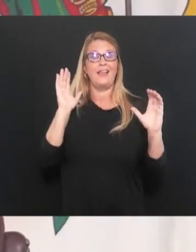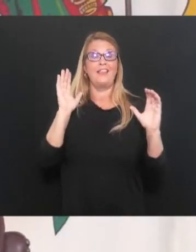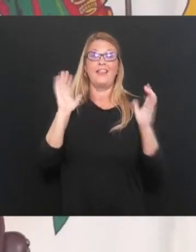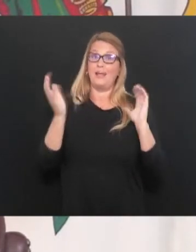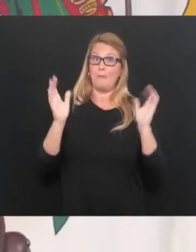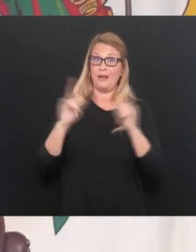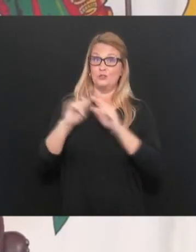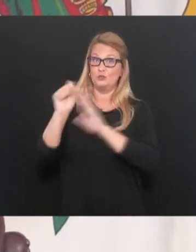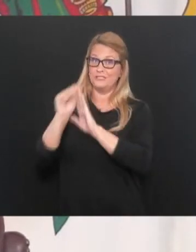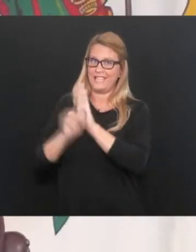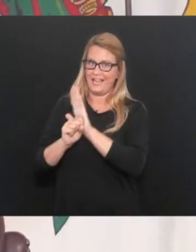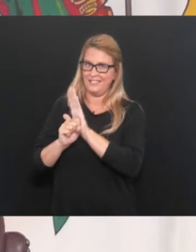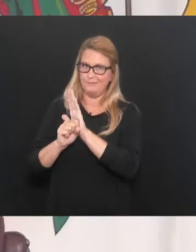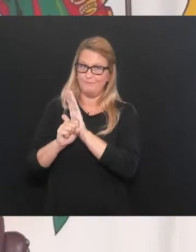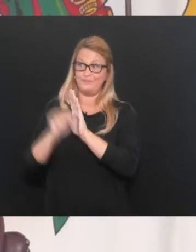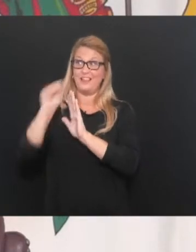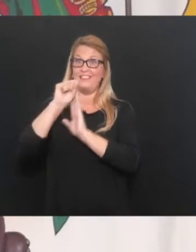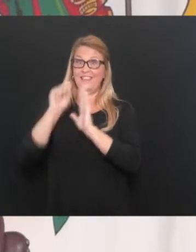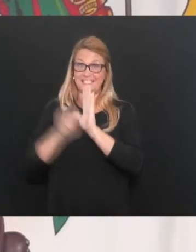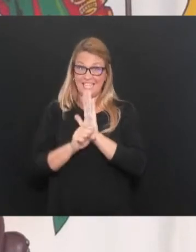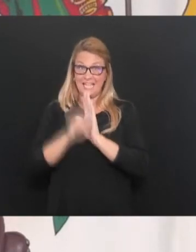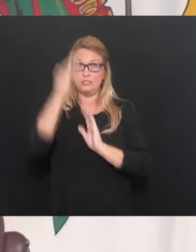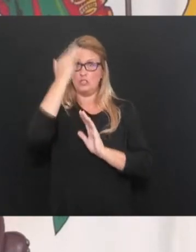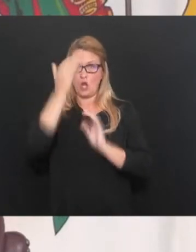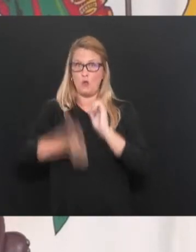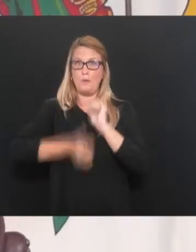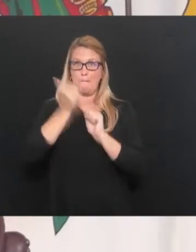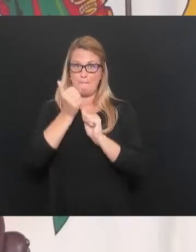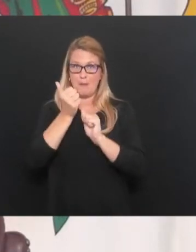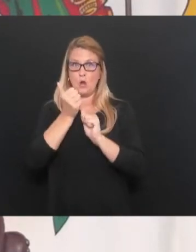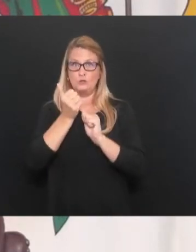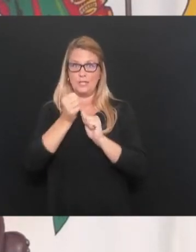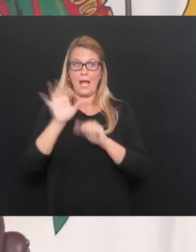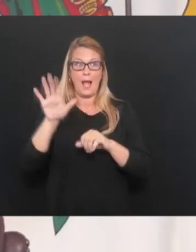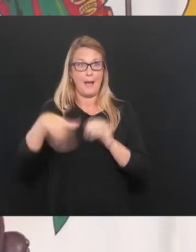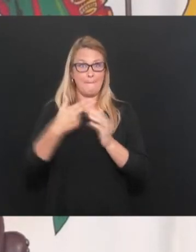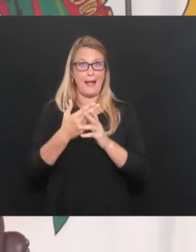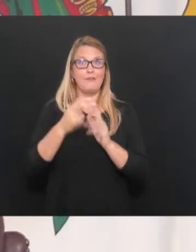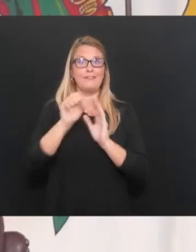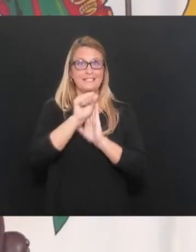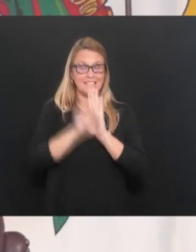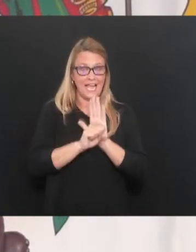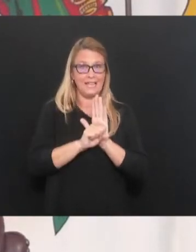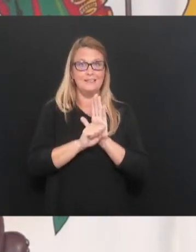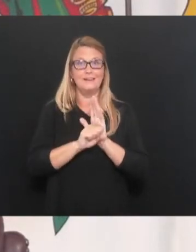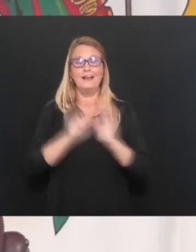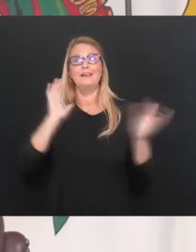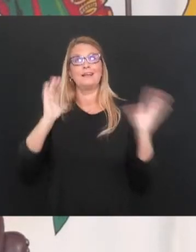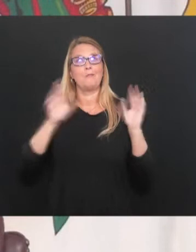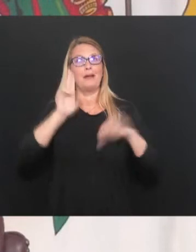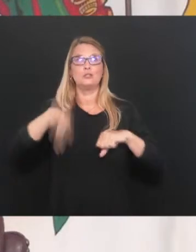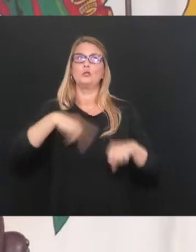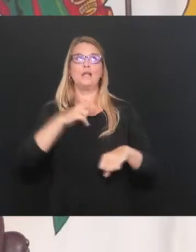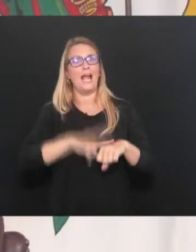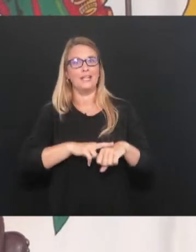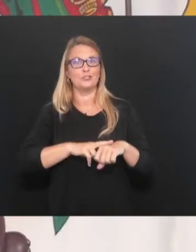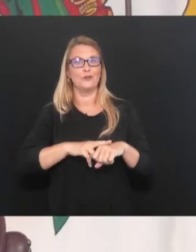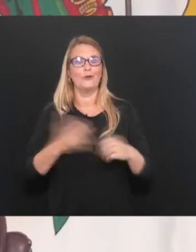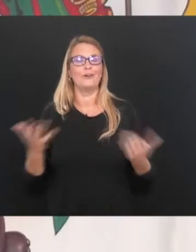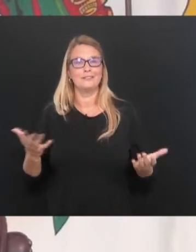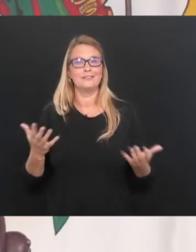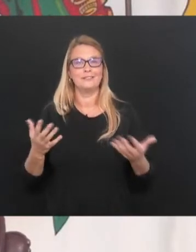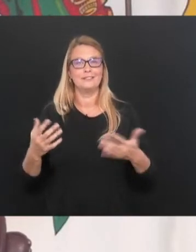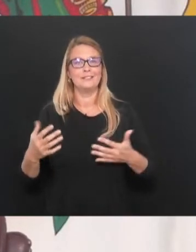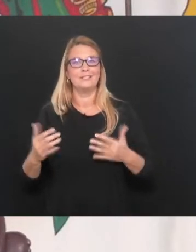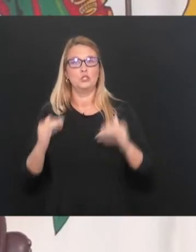the states know more about their states than the national people know about West Virginia or all the particular states.